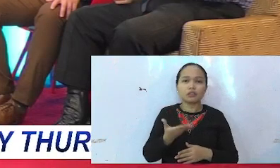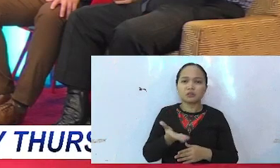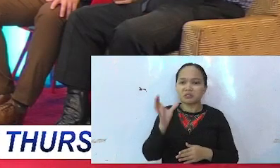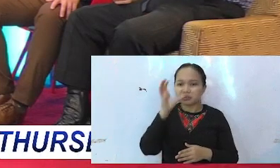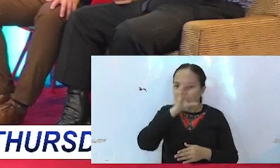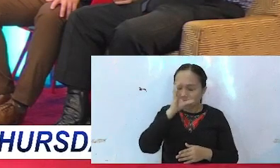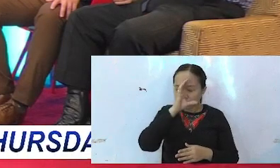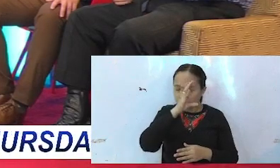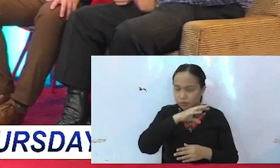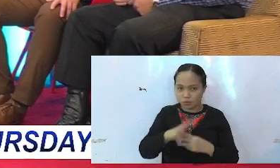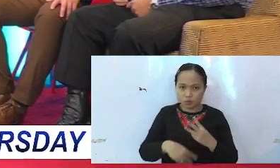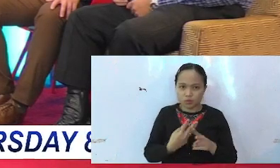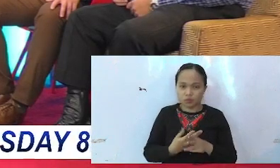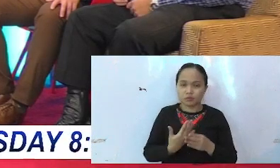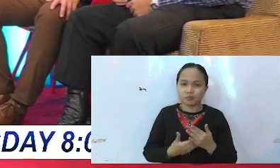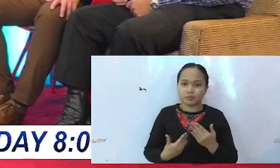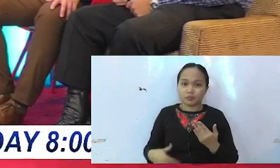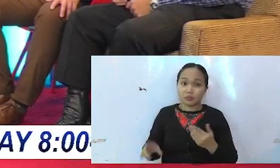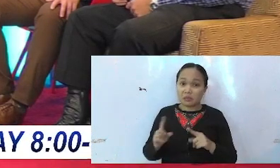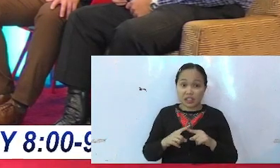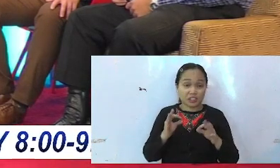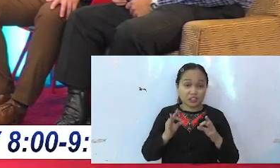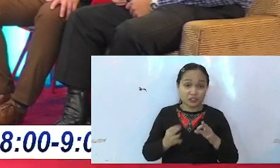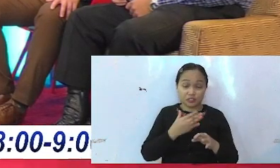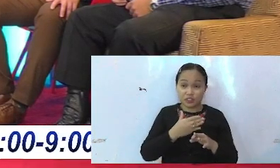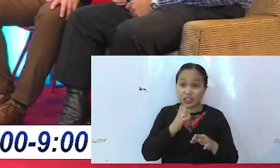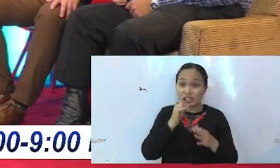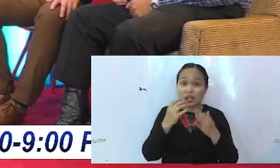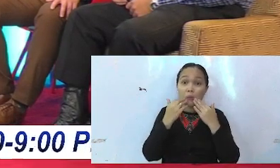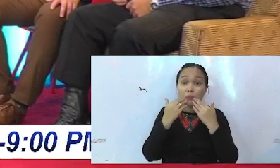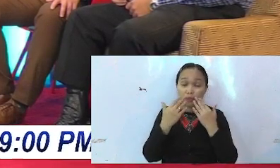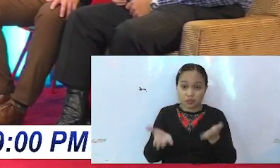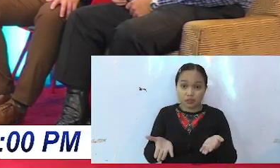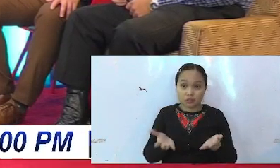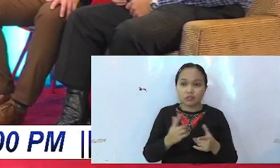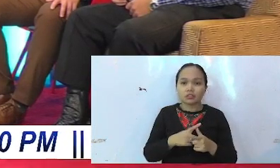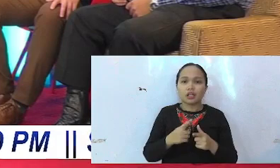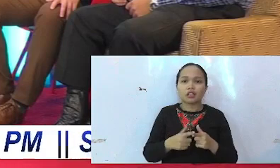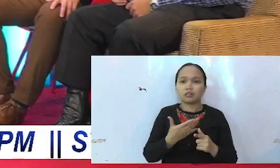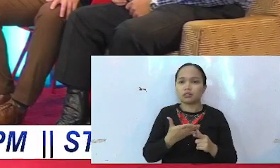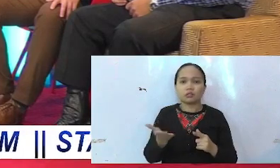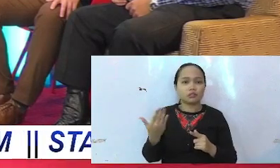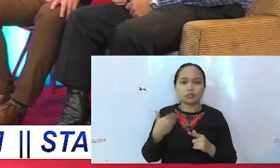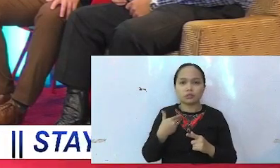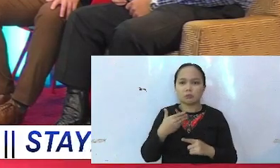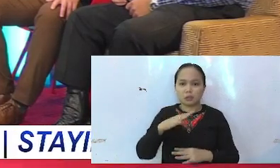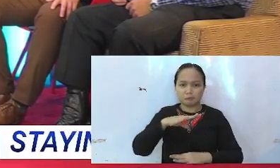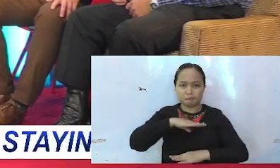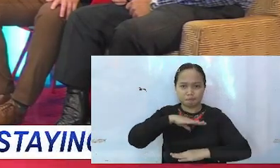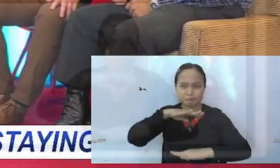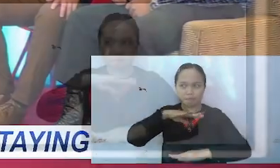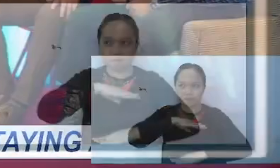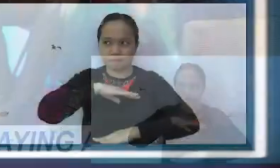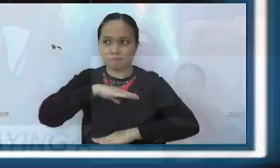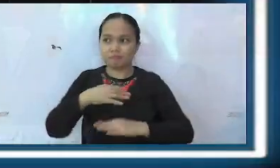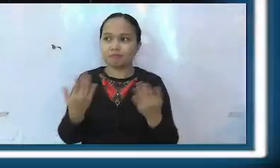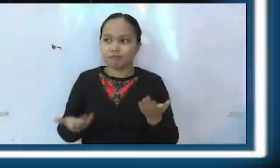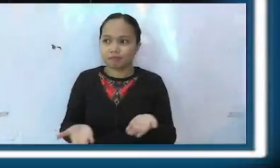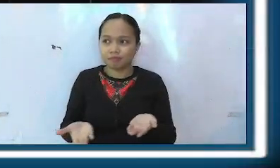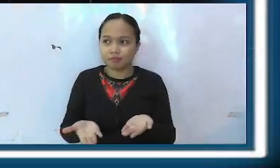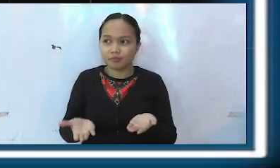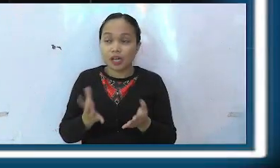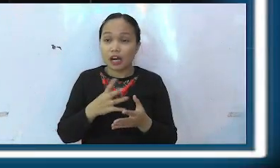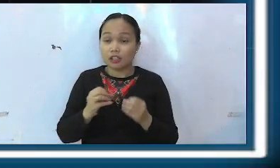world. Amen, sir. But if you're not thankful here, then you will not be content here. Amen. And if you're